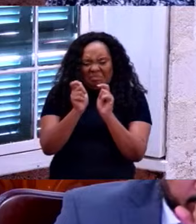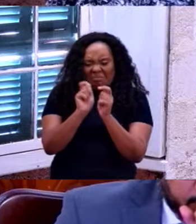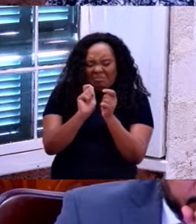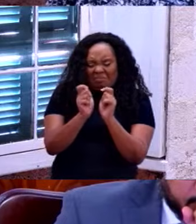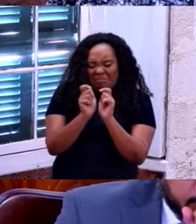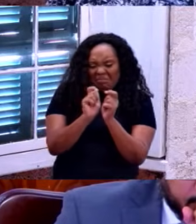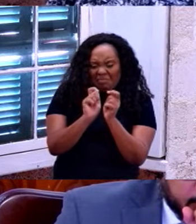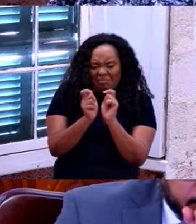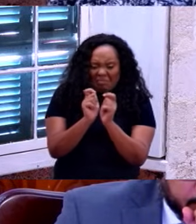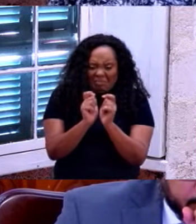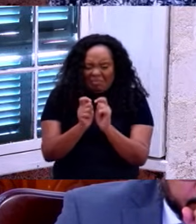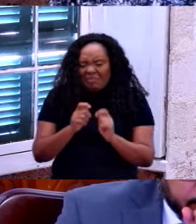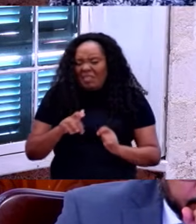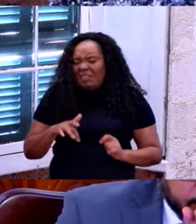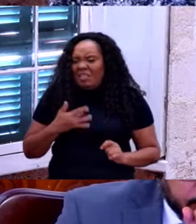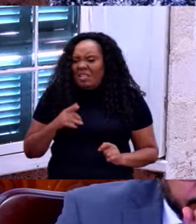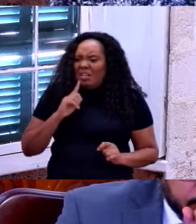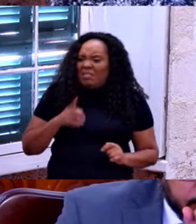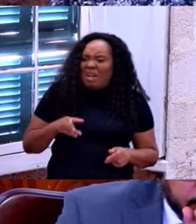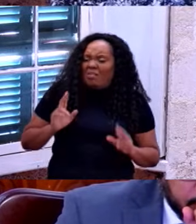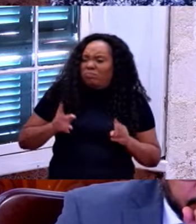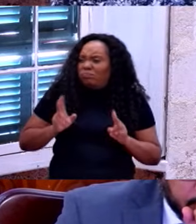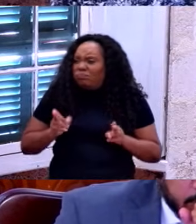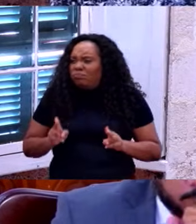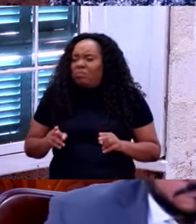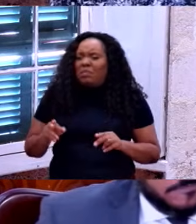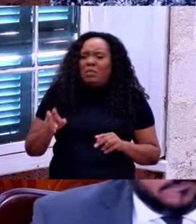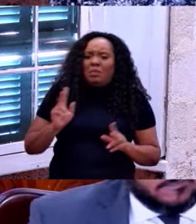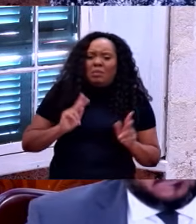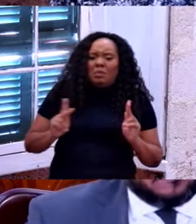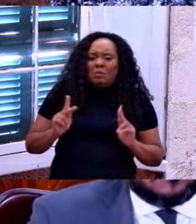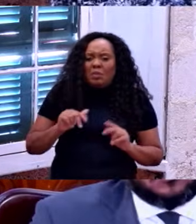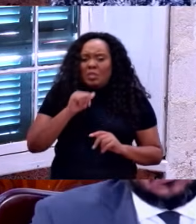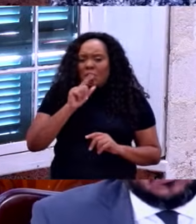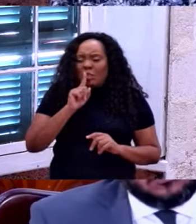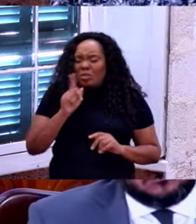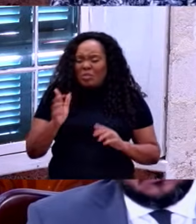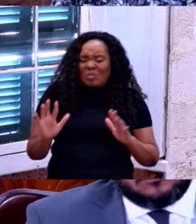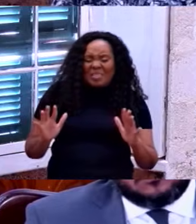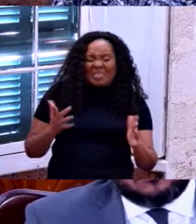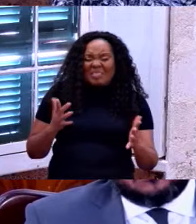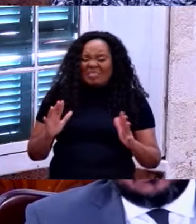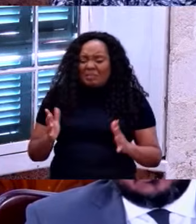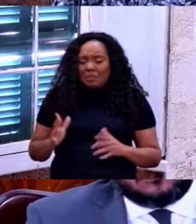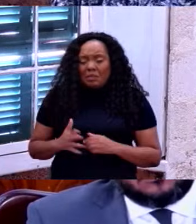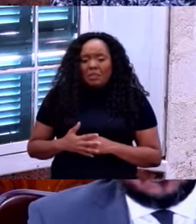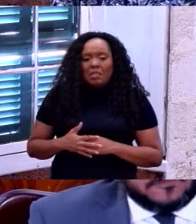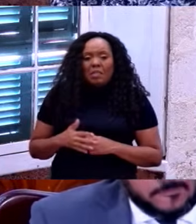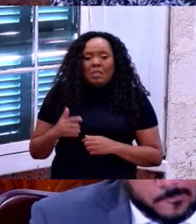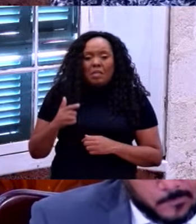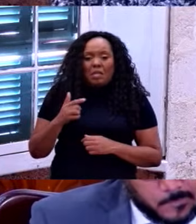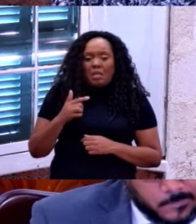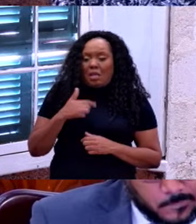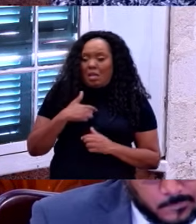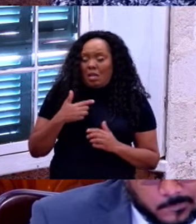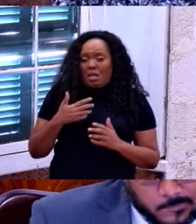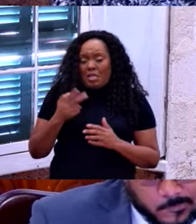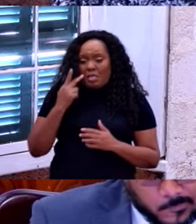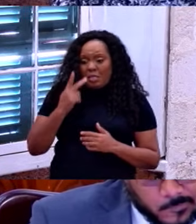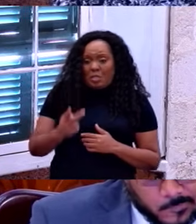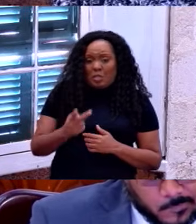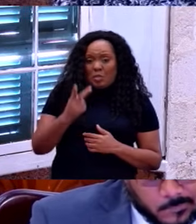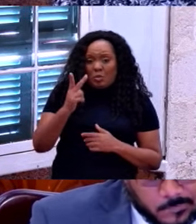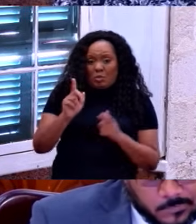a rushed thing, an unsure thing. And I'm looking at these two amendments and I'm looking for the